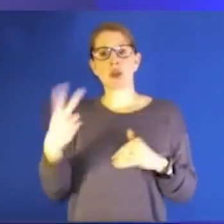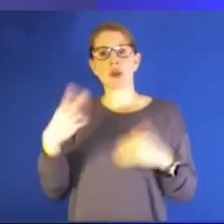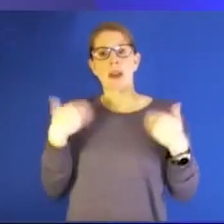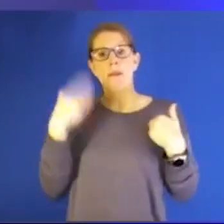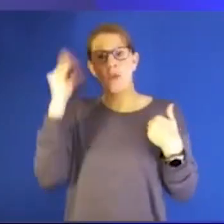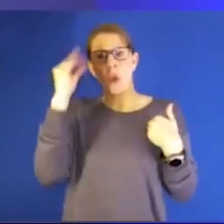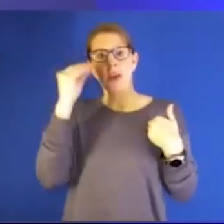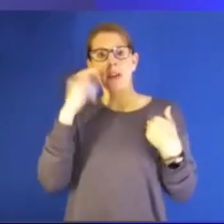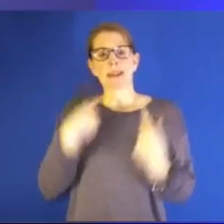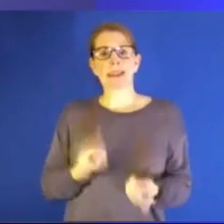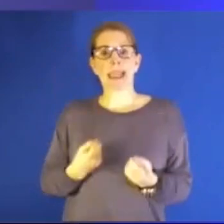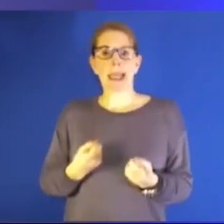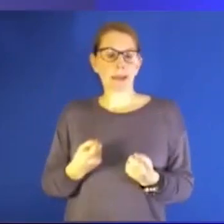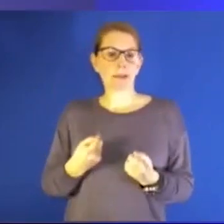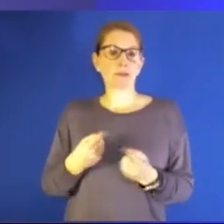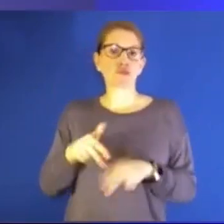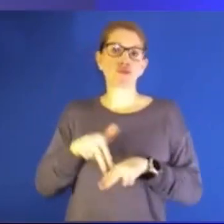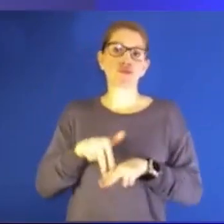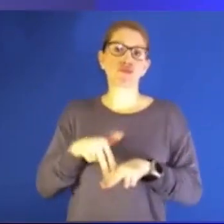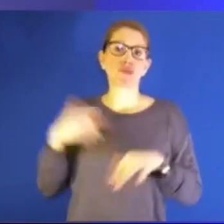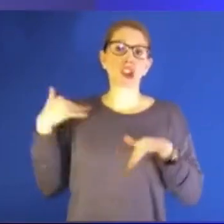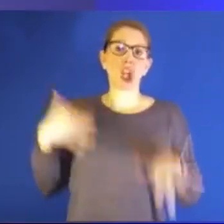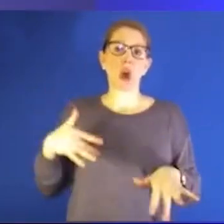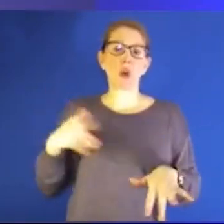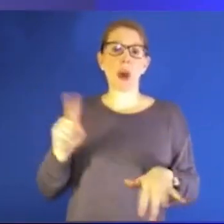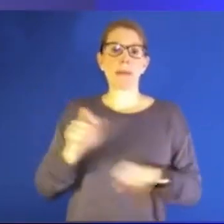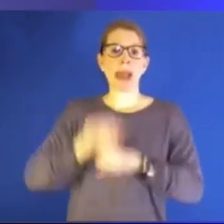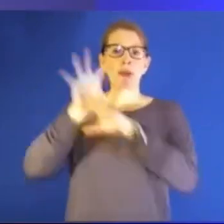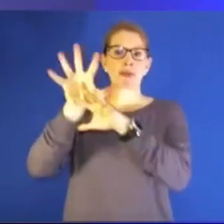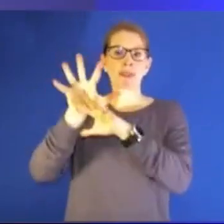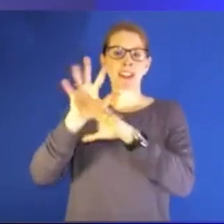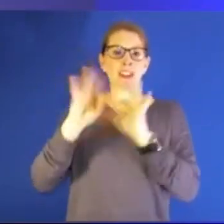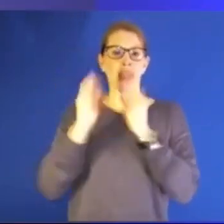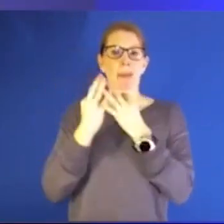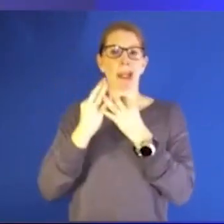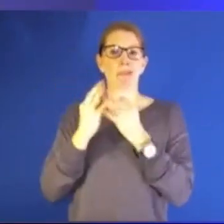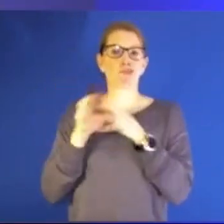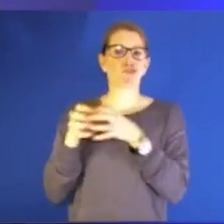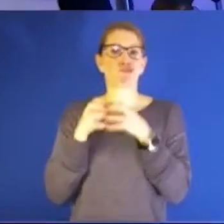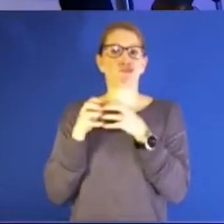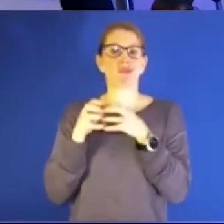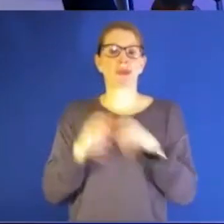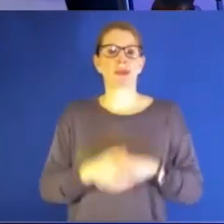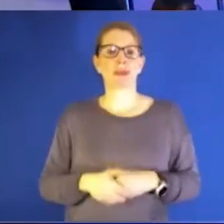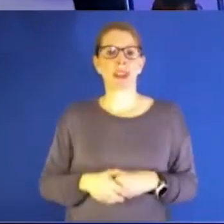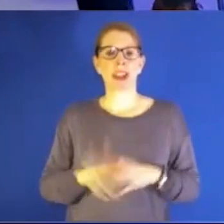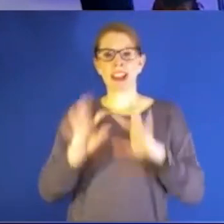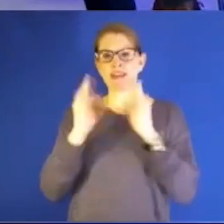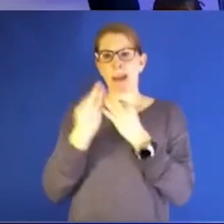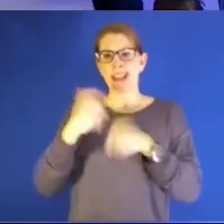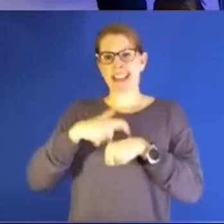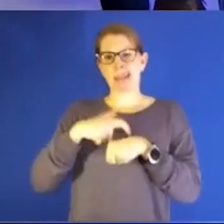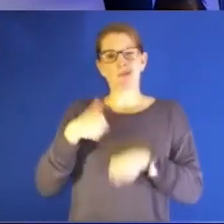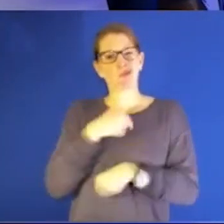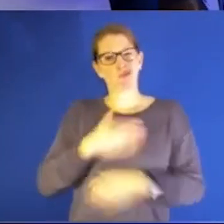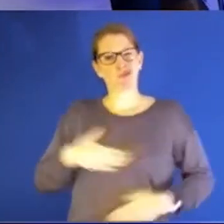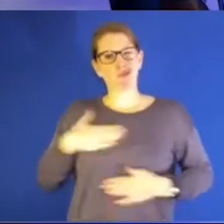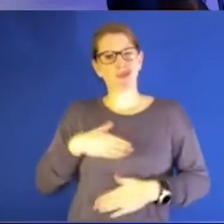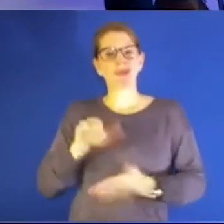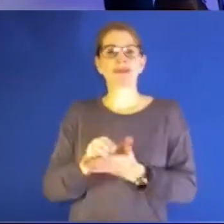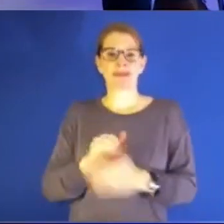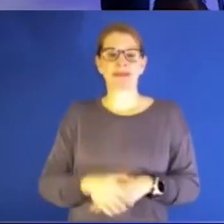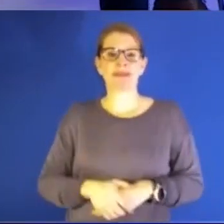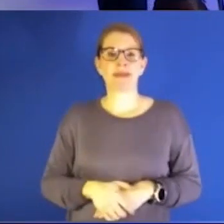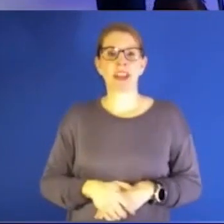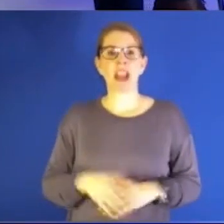skiing, snowboarding in the mountains. So we're just going to spend time together as a family. Yeah, but it's almost like great. family time. That's sometimes what we like to do. It as is. family. That's the best. And I don't like jewelry.